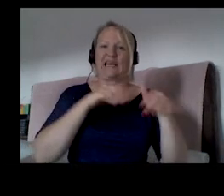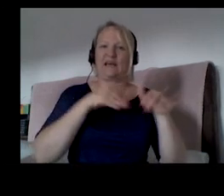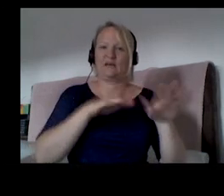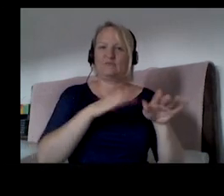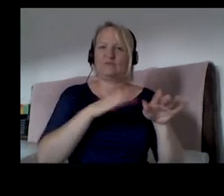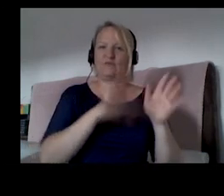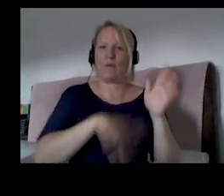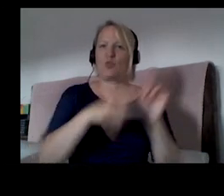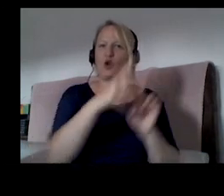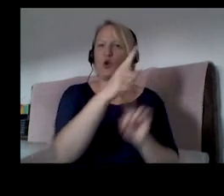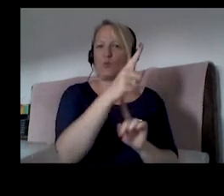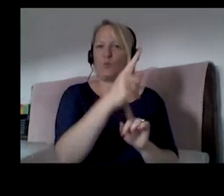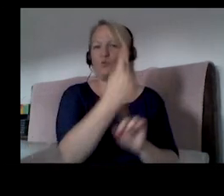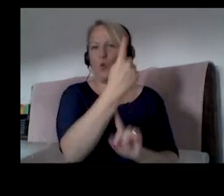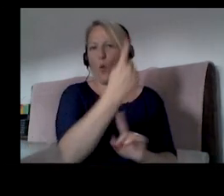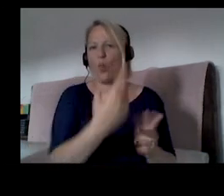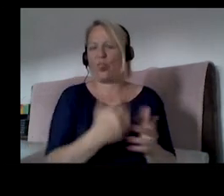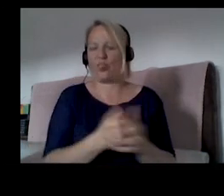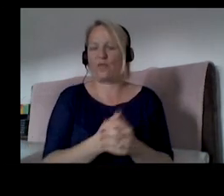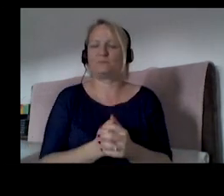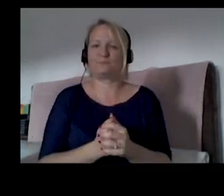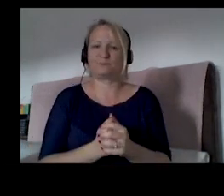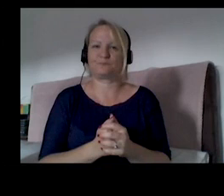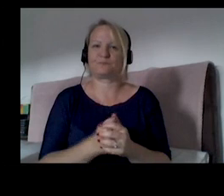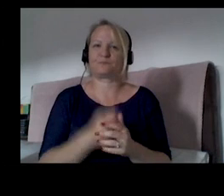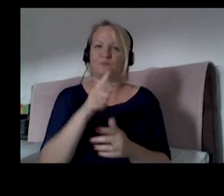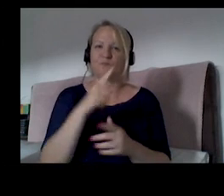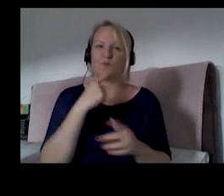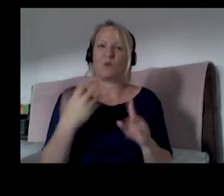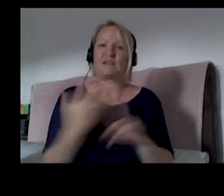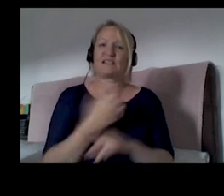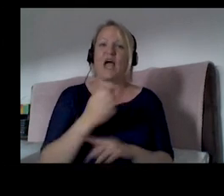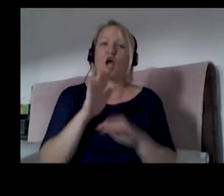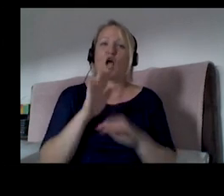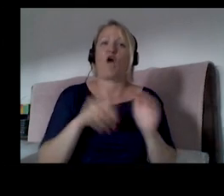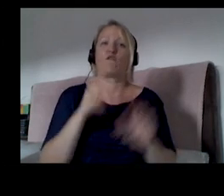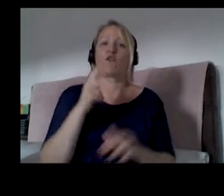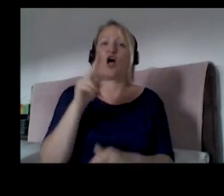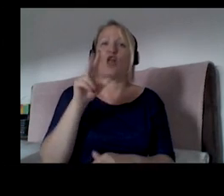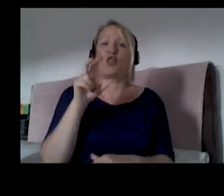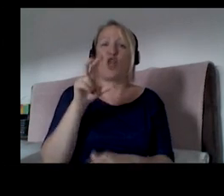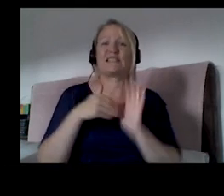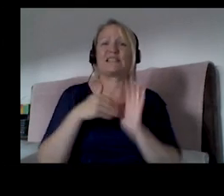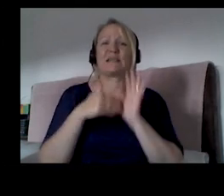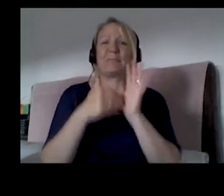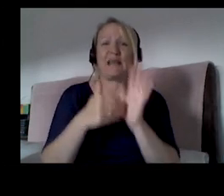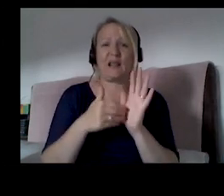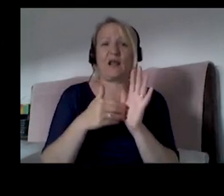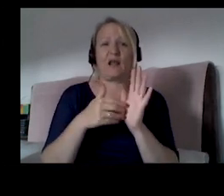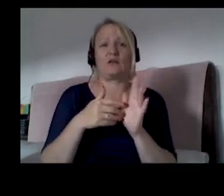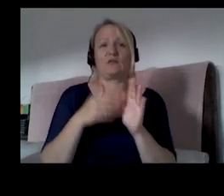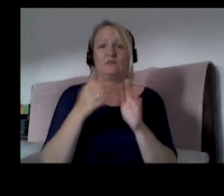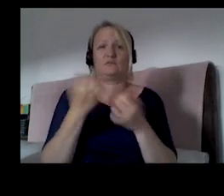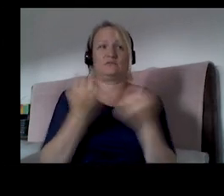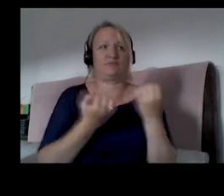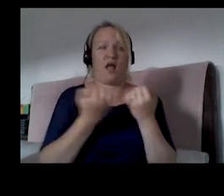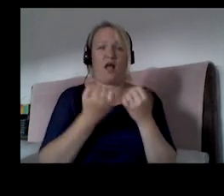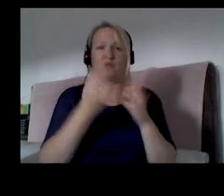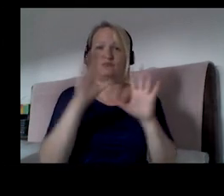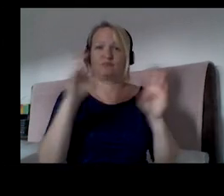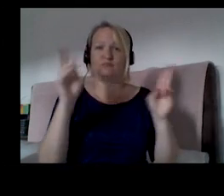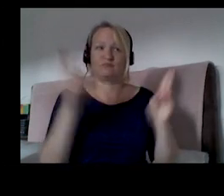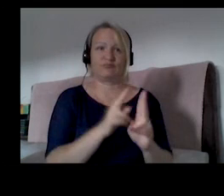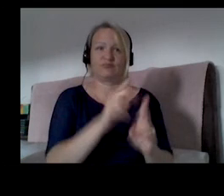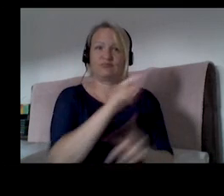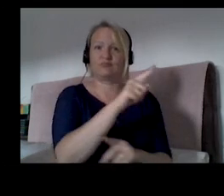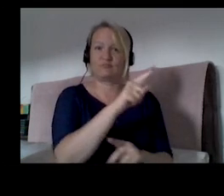providing free-flowing north-south capacity. The Lower Thames Crossing would take over 13 million vehicles off the Dartford